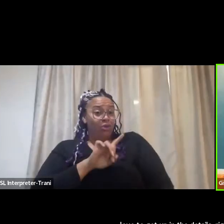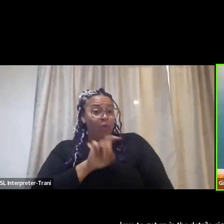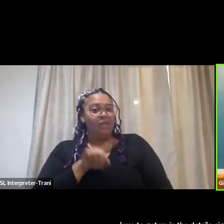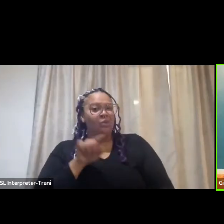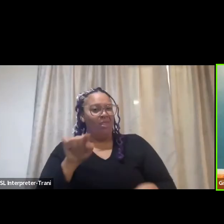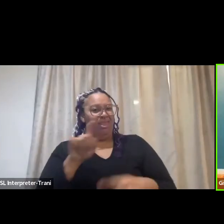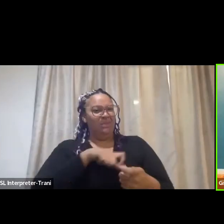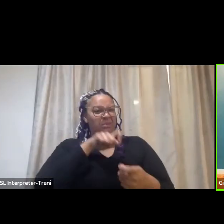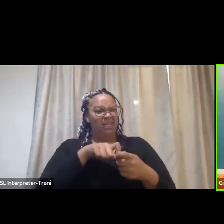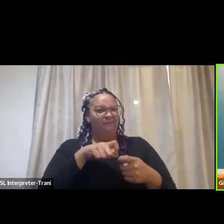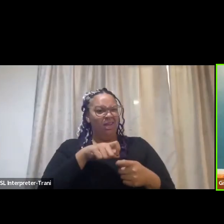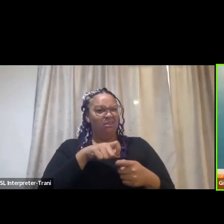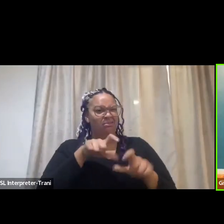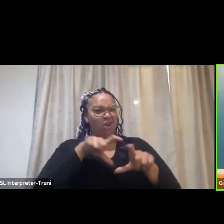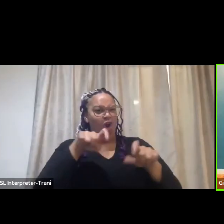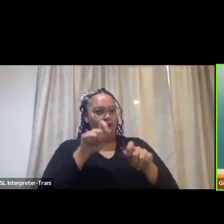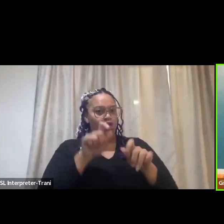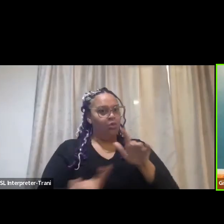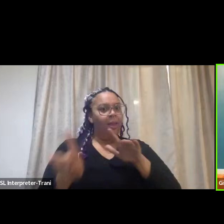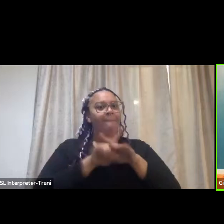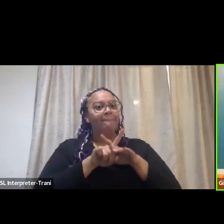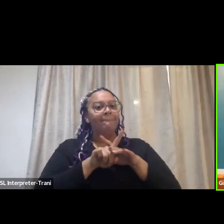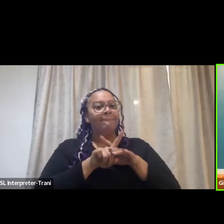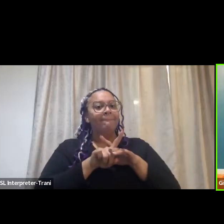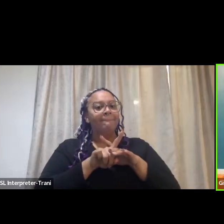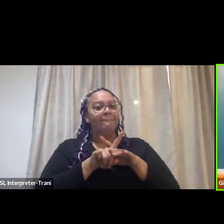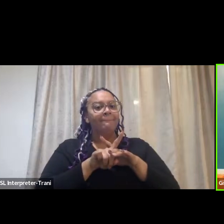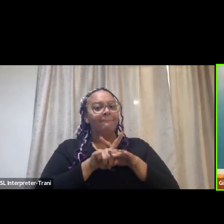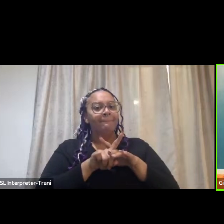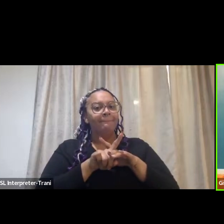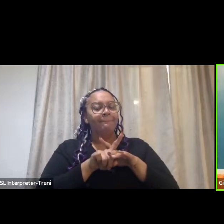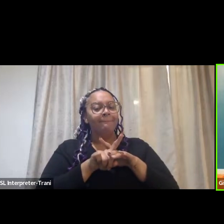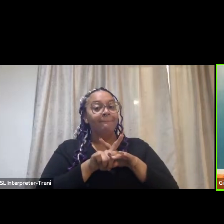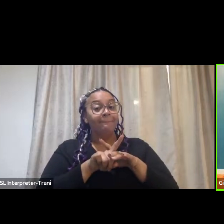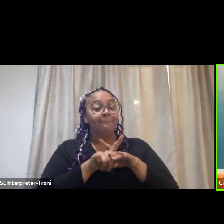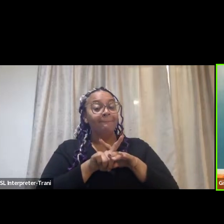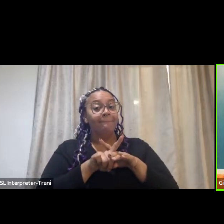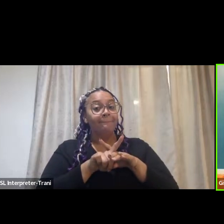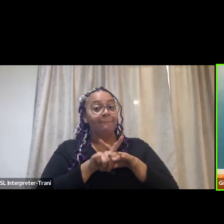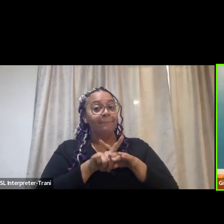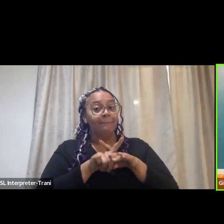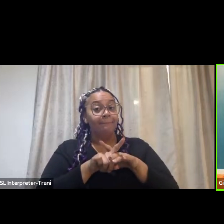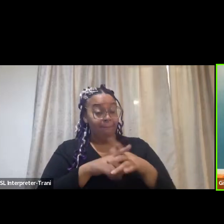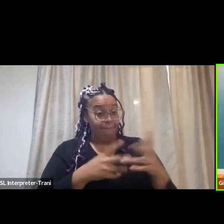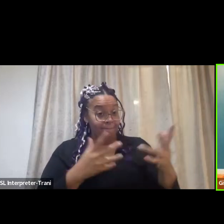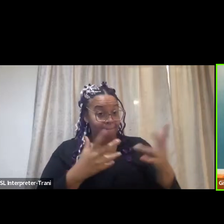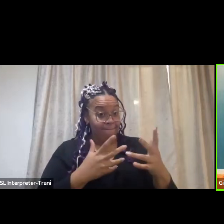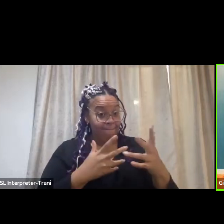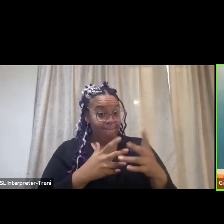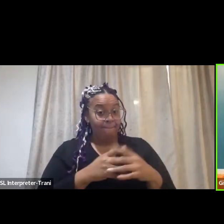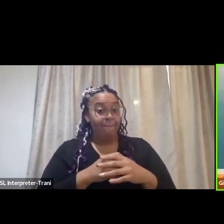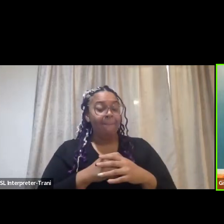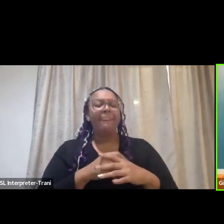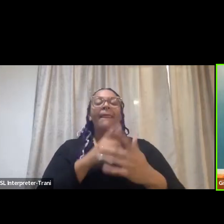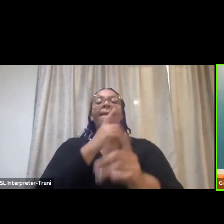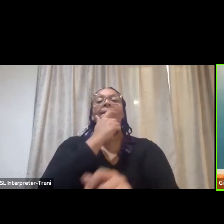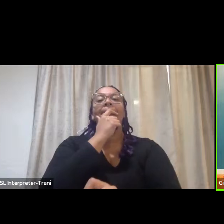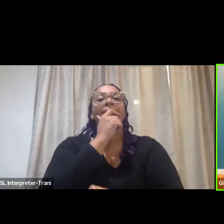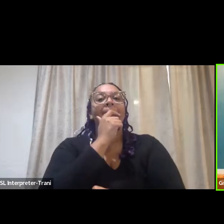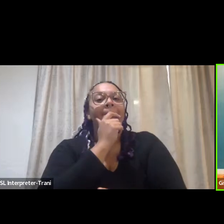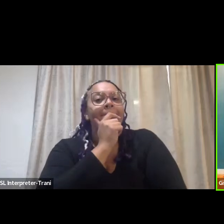comes up is what Mm.